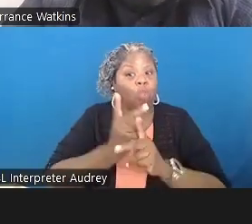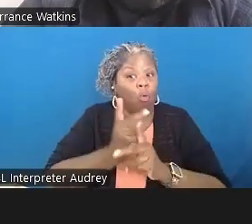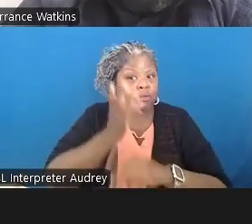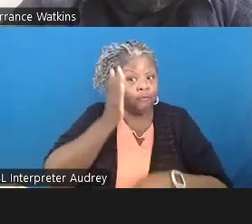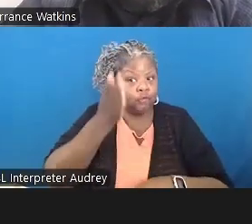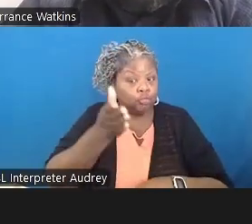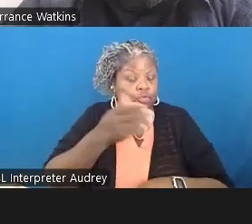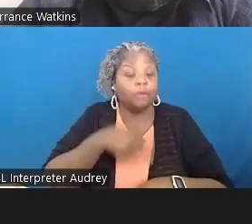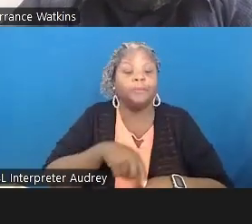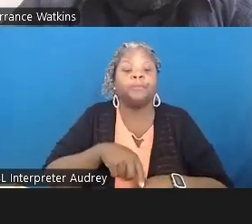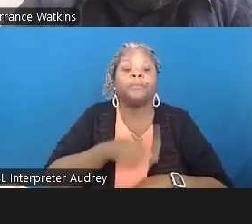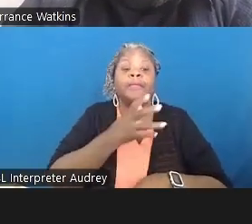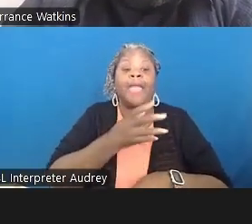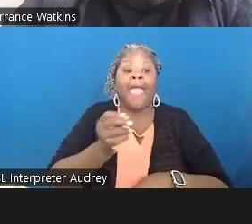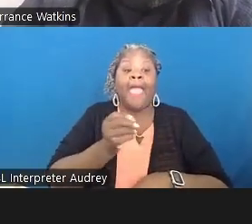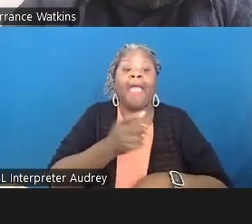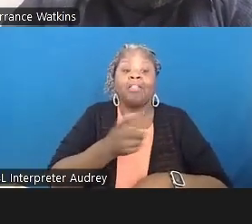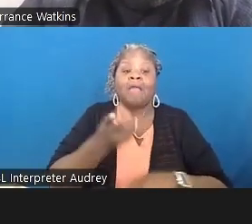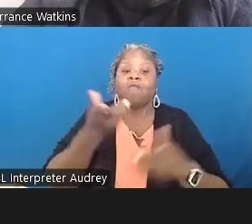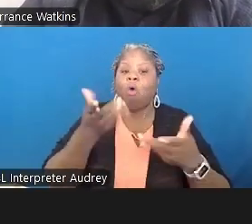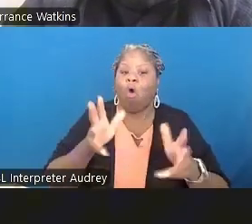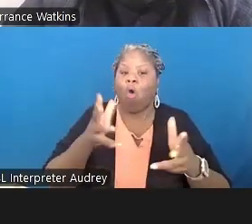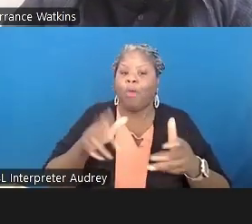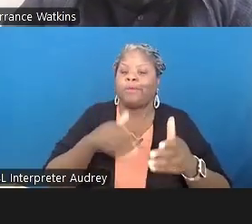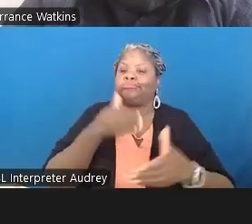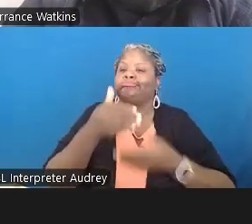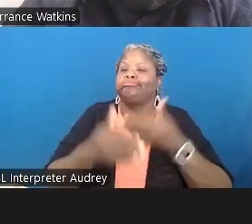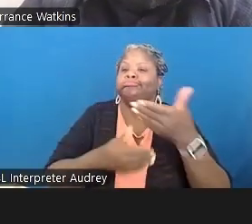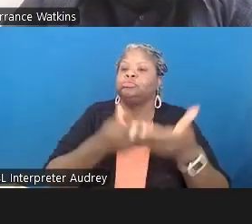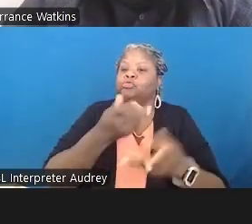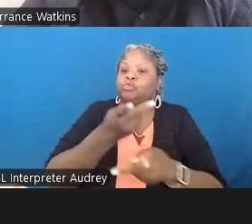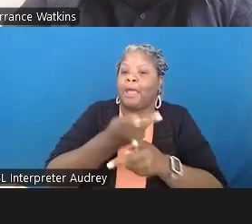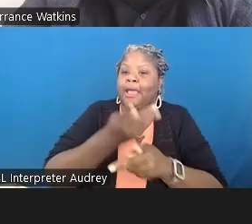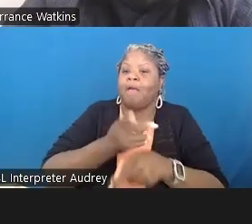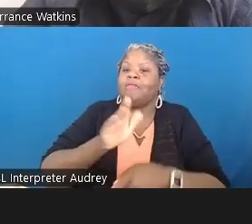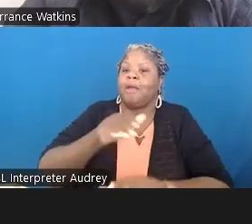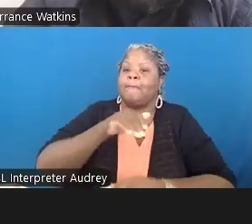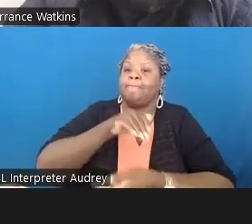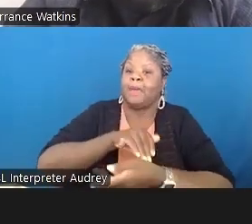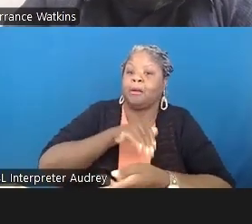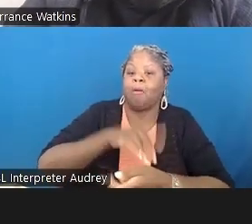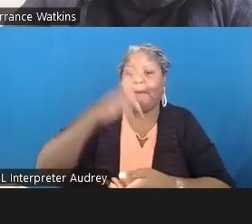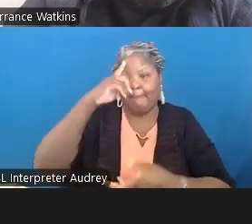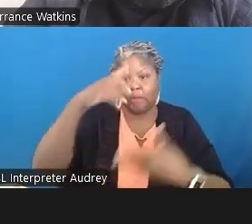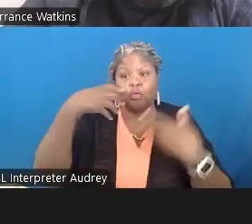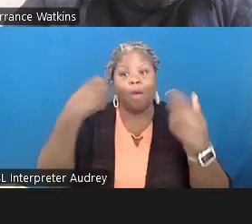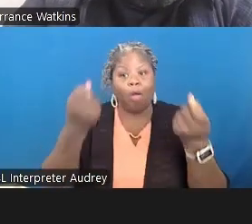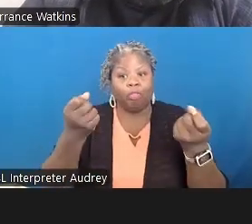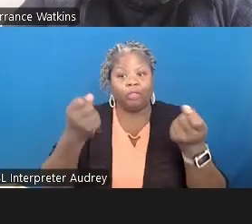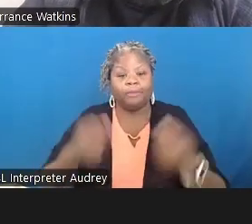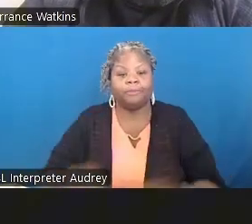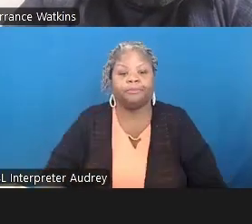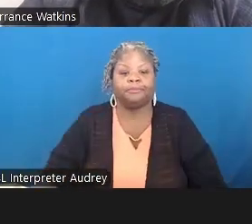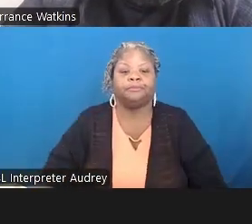and they would have already made the steps to address their medical and mental health, which will provide improved health.